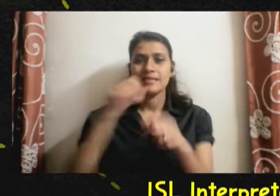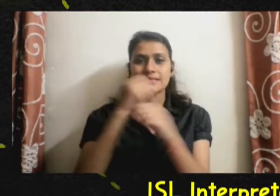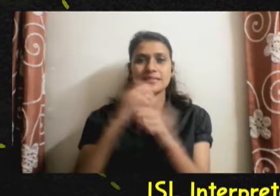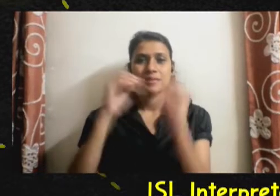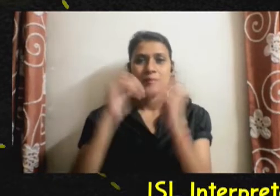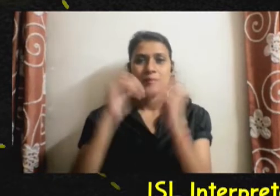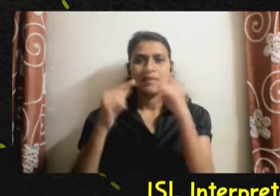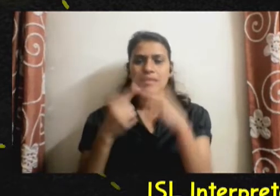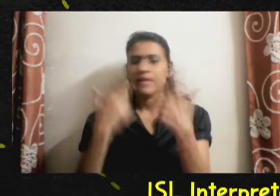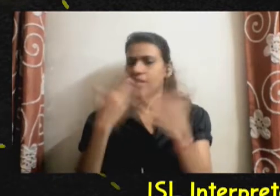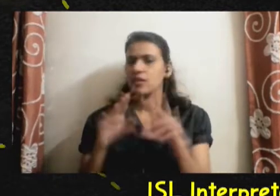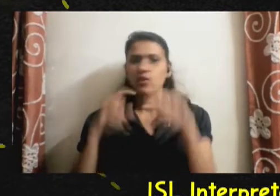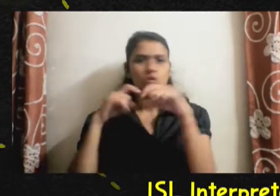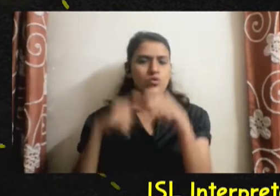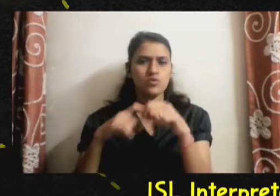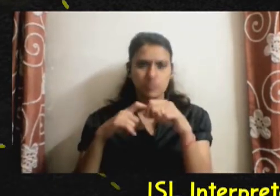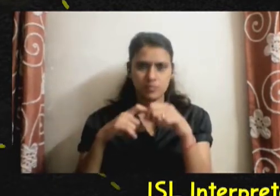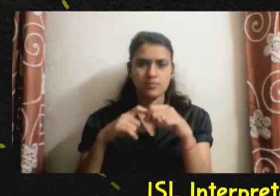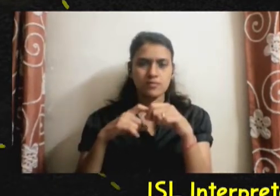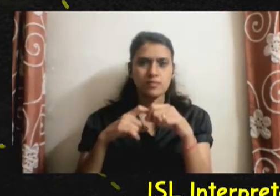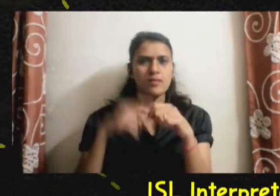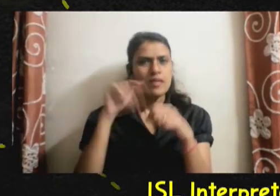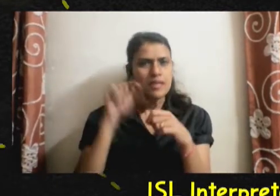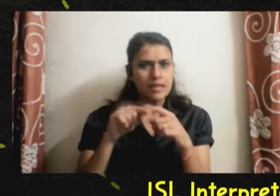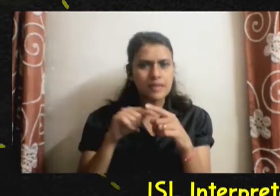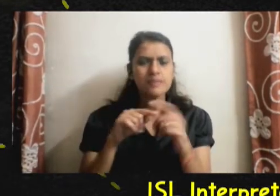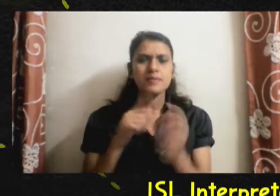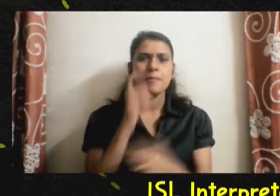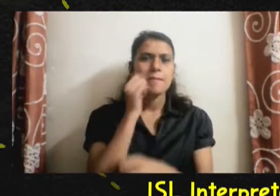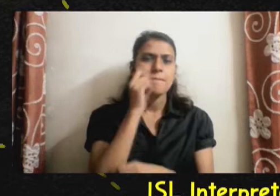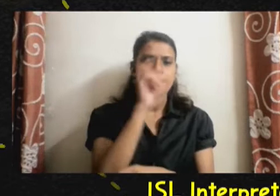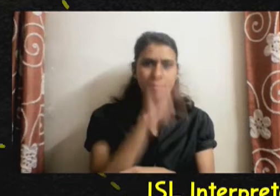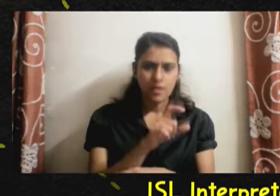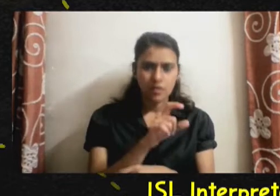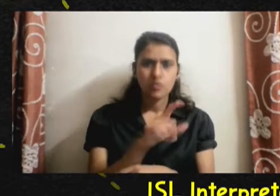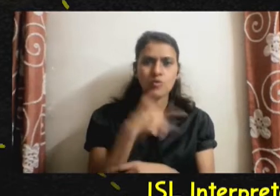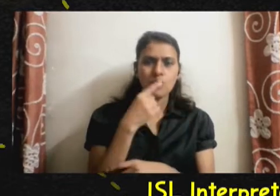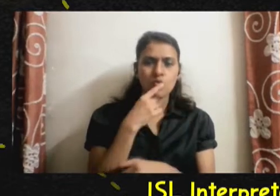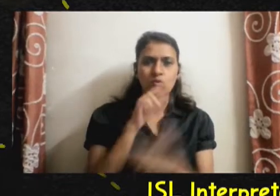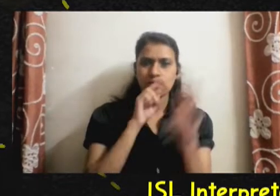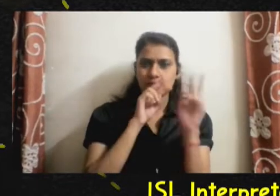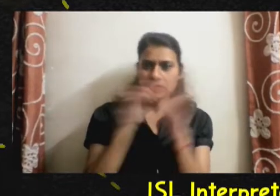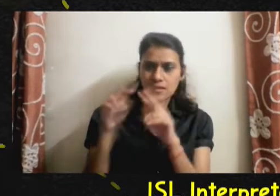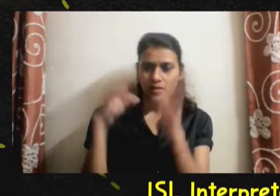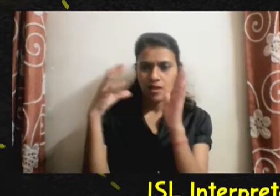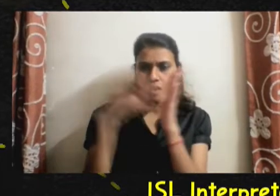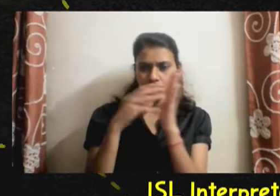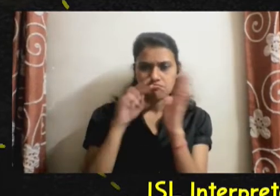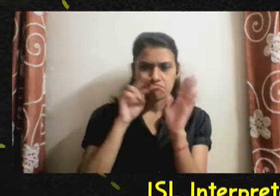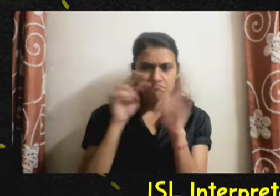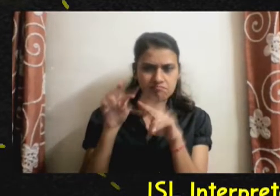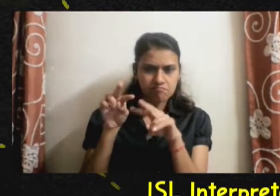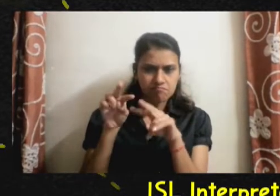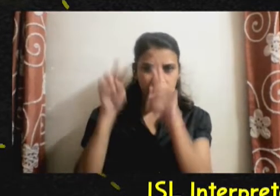question at all. It was men who look at an article that says there is